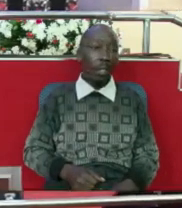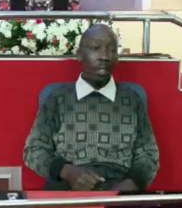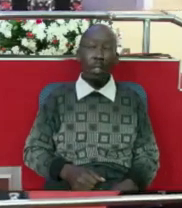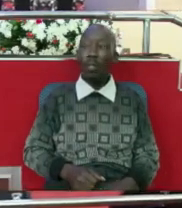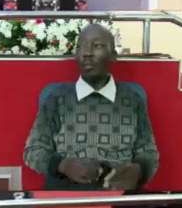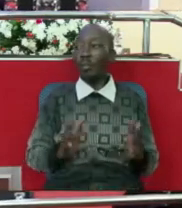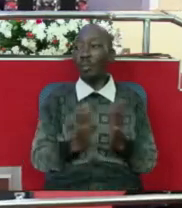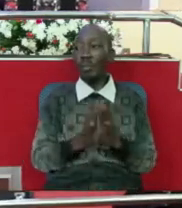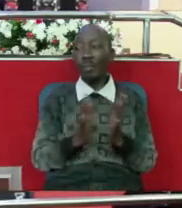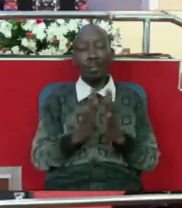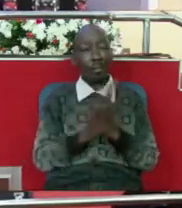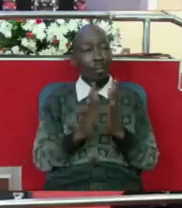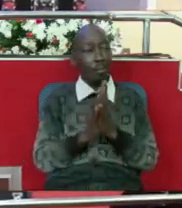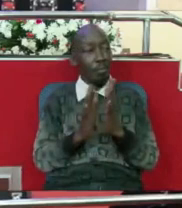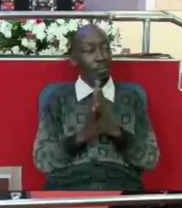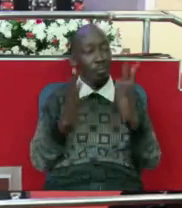patter.